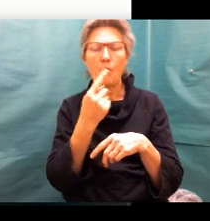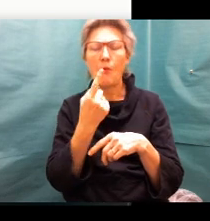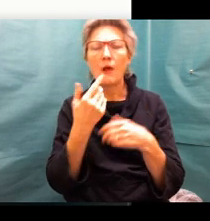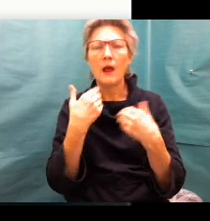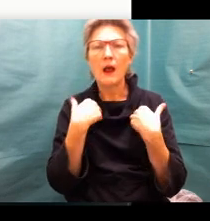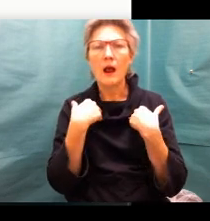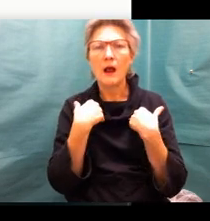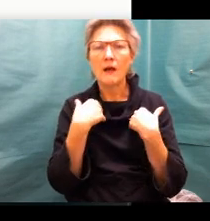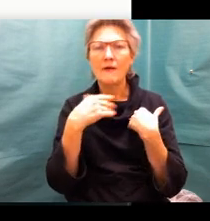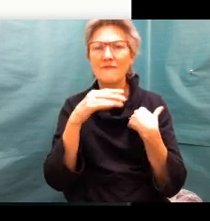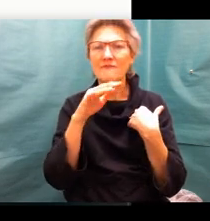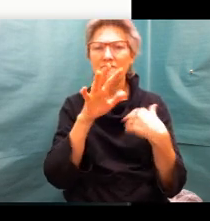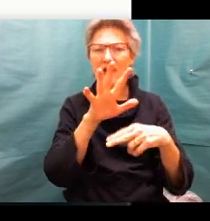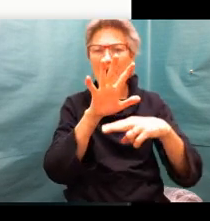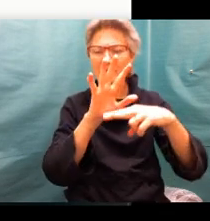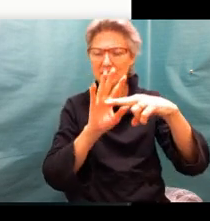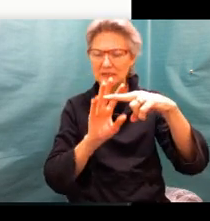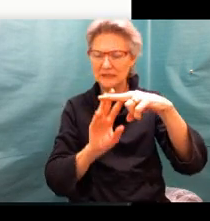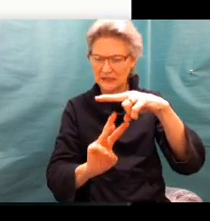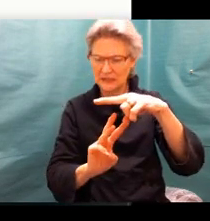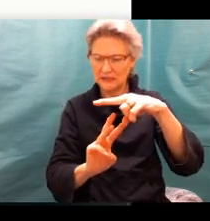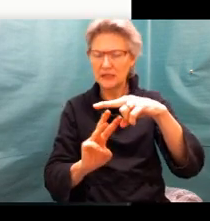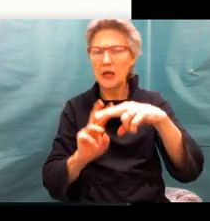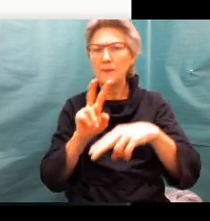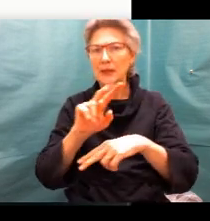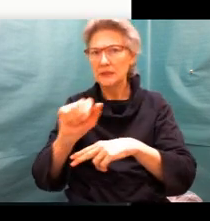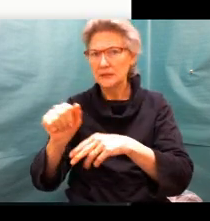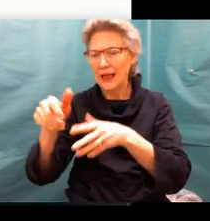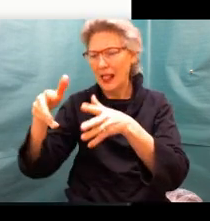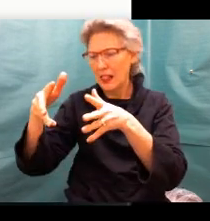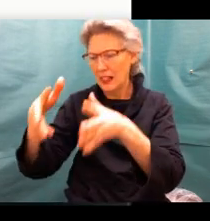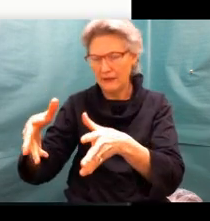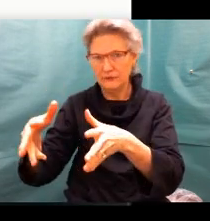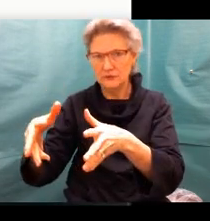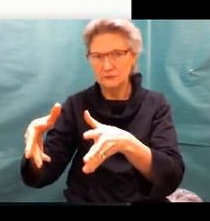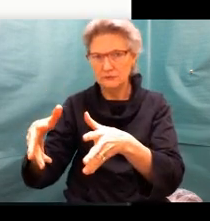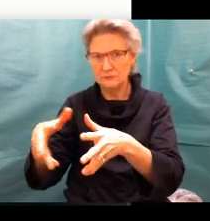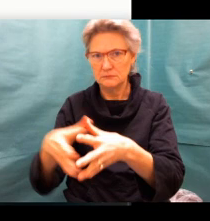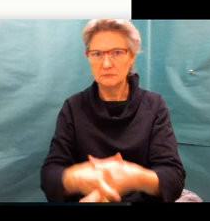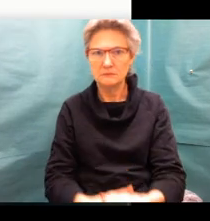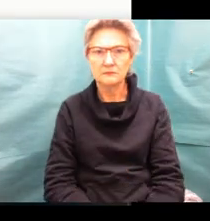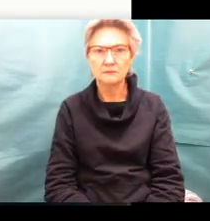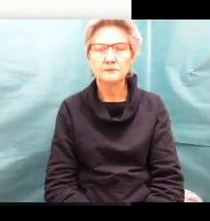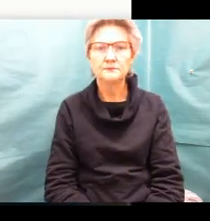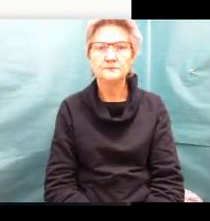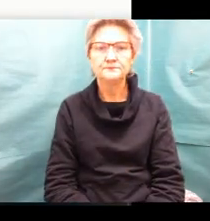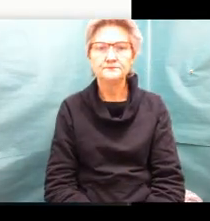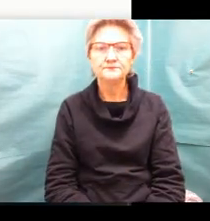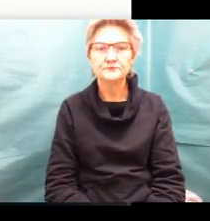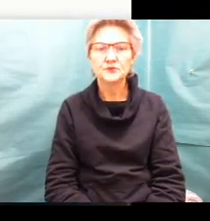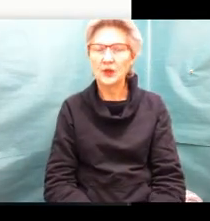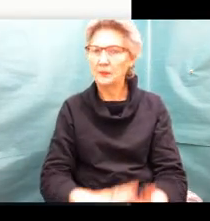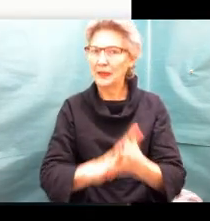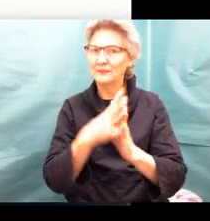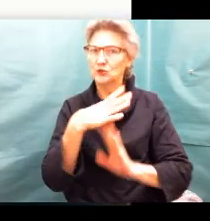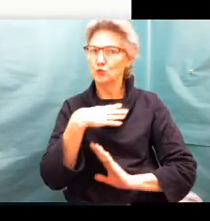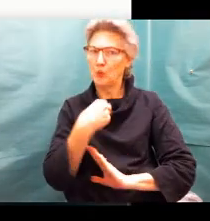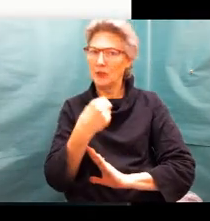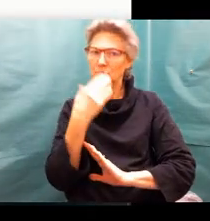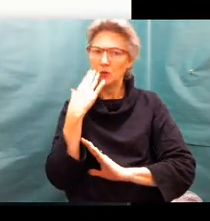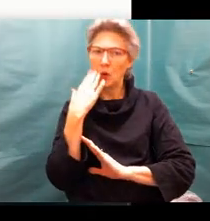had 5/6 of her pizza left. So now I'm going to turn that one white so we know that we